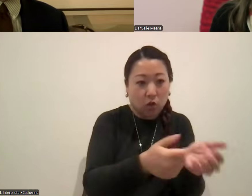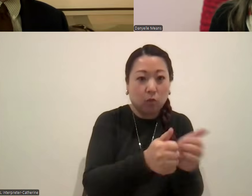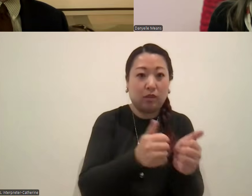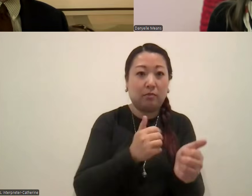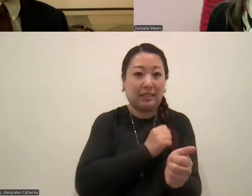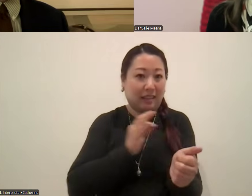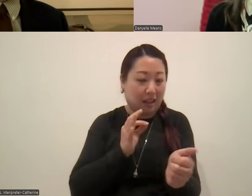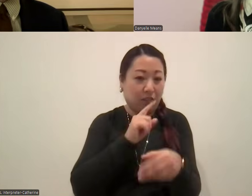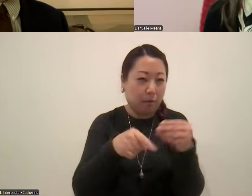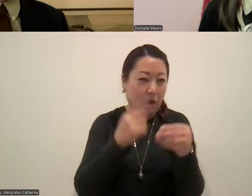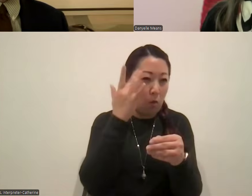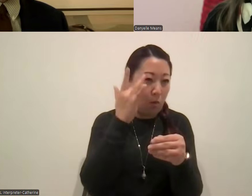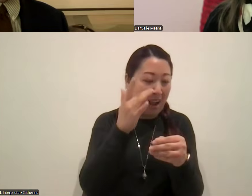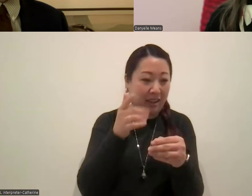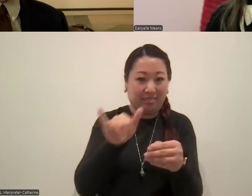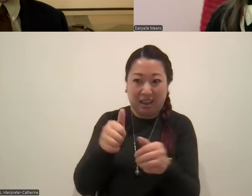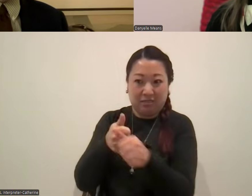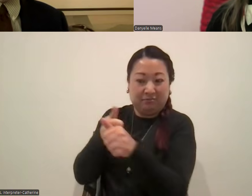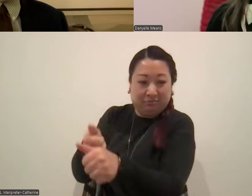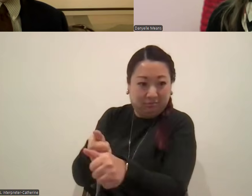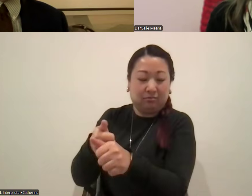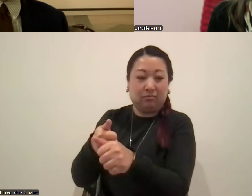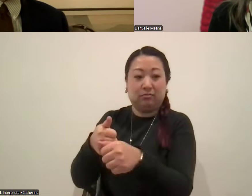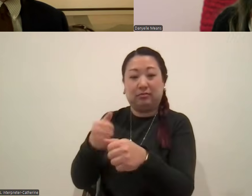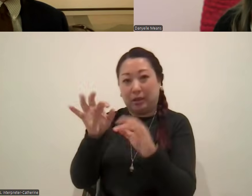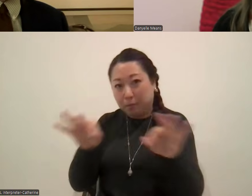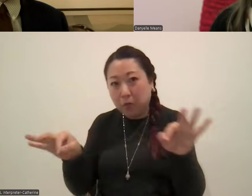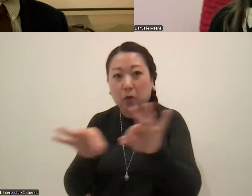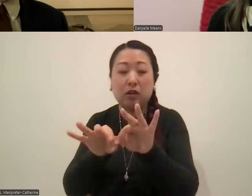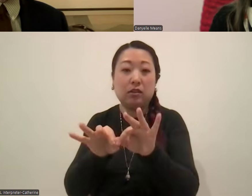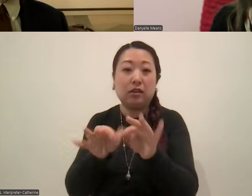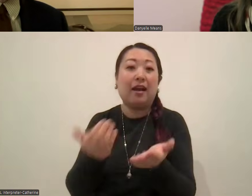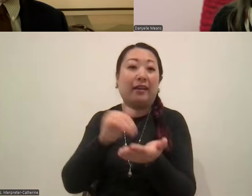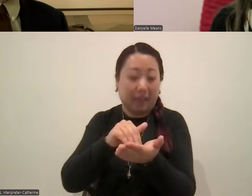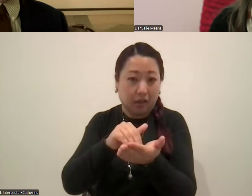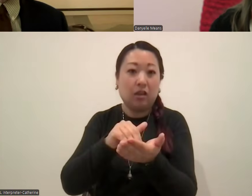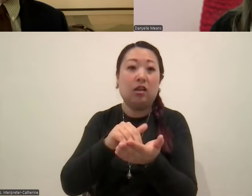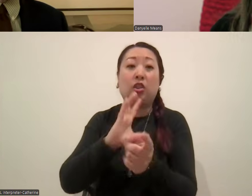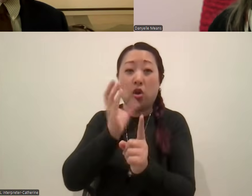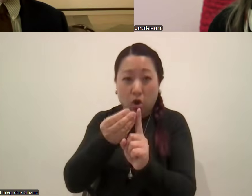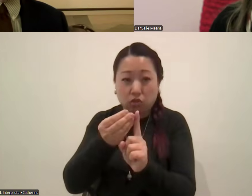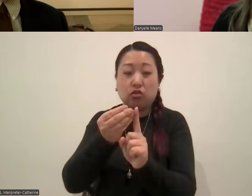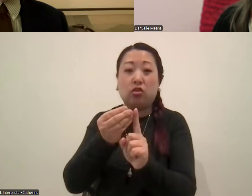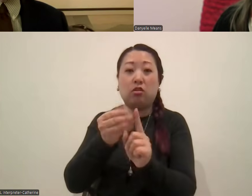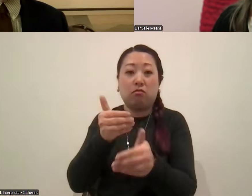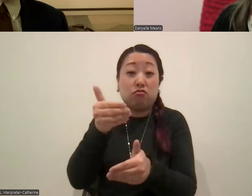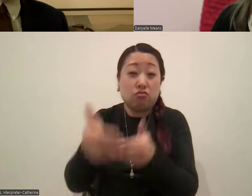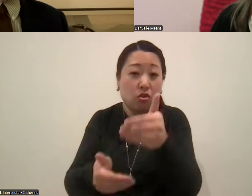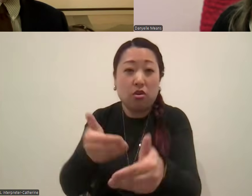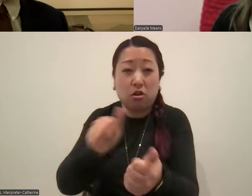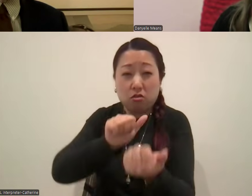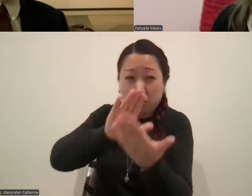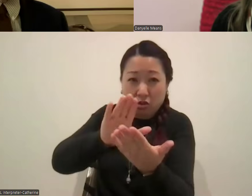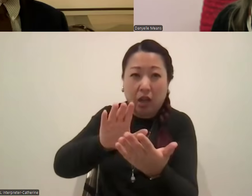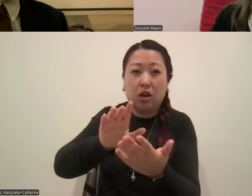Again, these cultural protocols vary from tribe to tribe, from nation to nation.